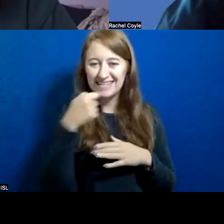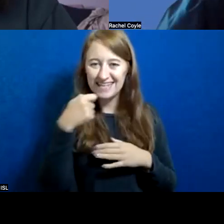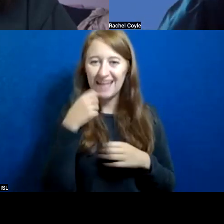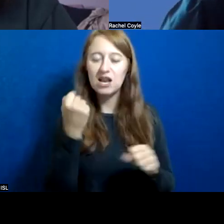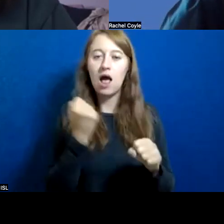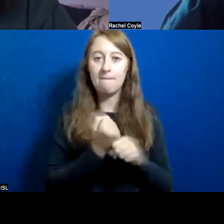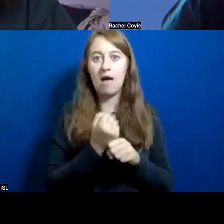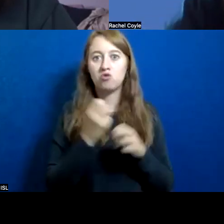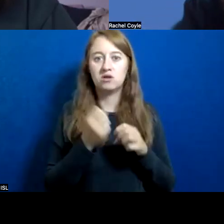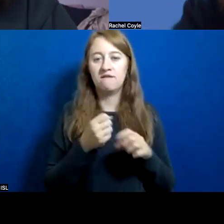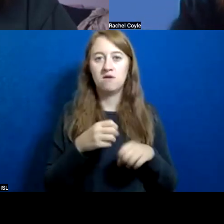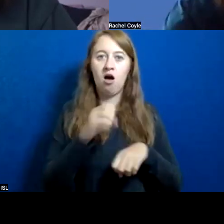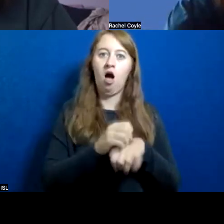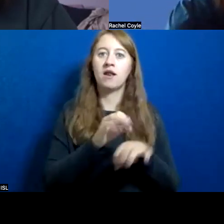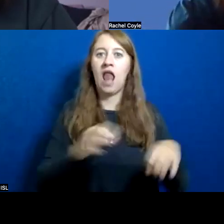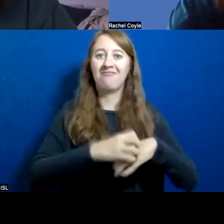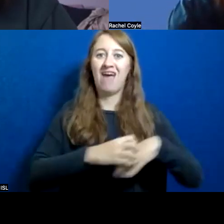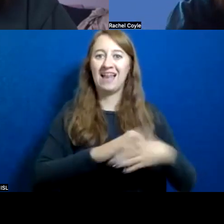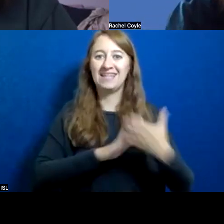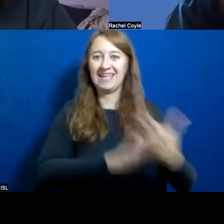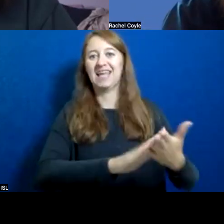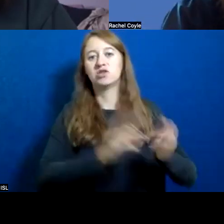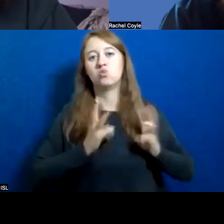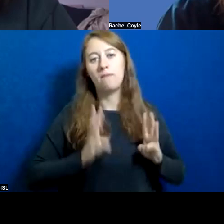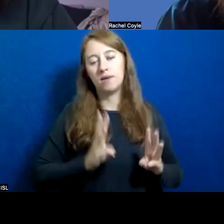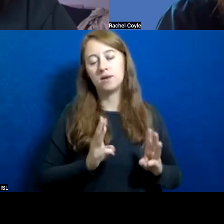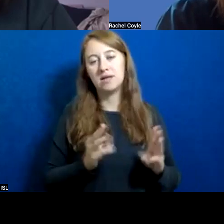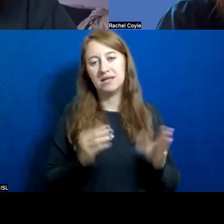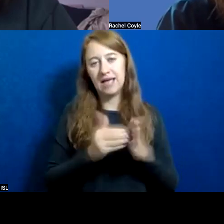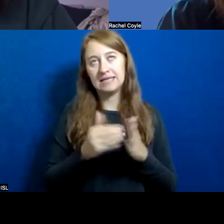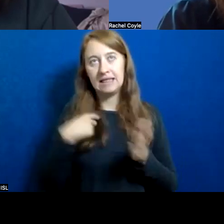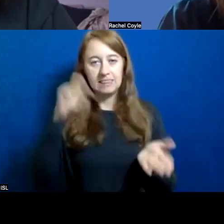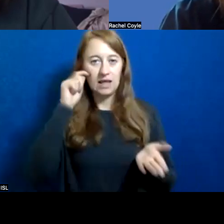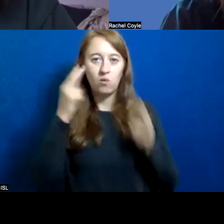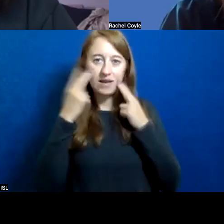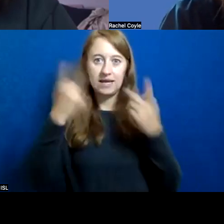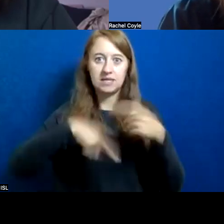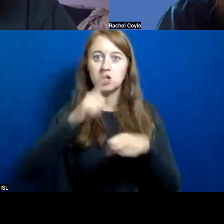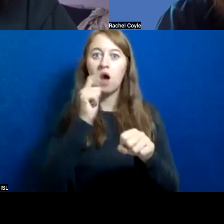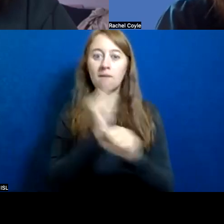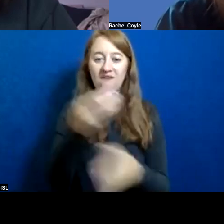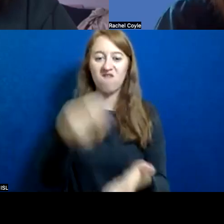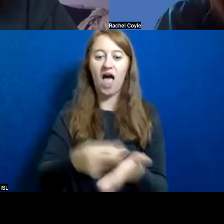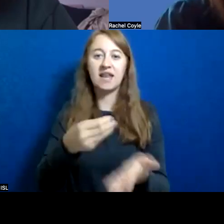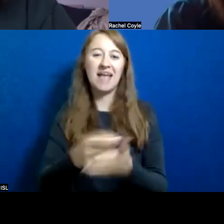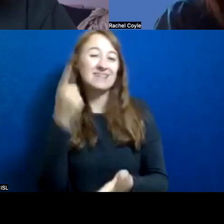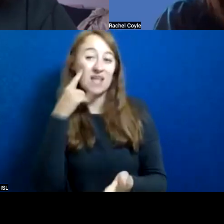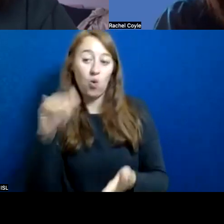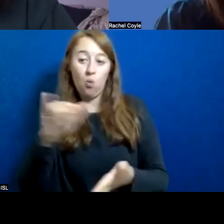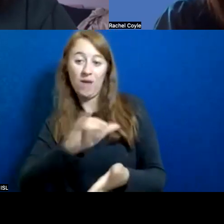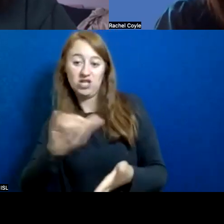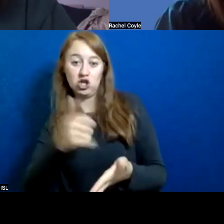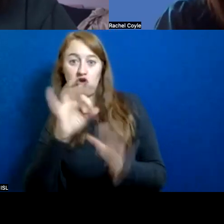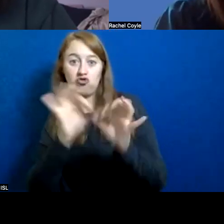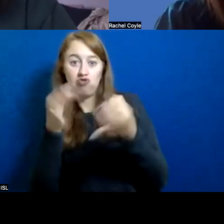women in politics in general. I think there's also something to look at in terms of financing, which groups are financing these trolls and these groups,